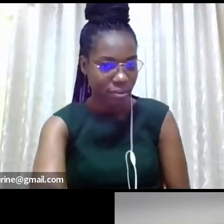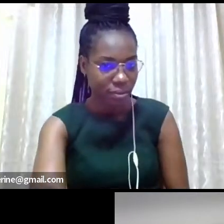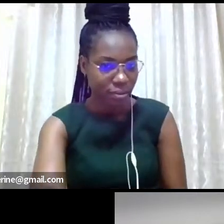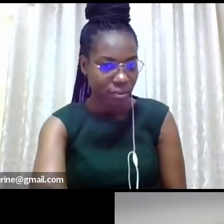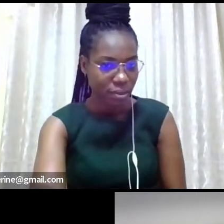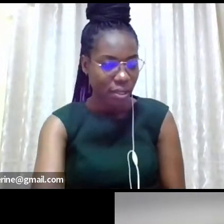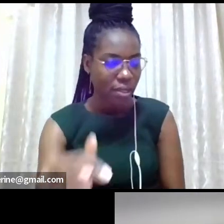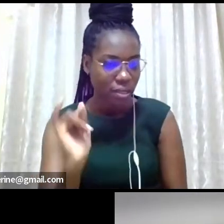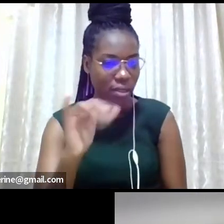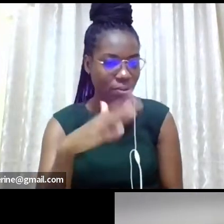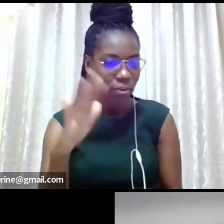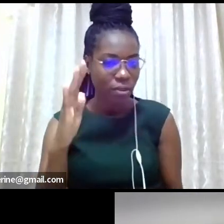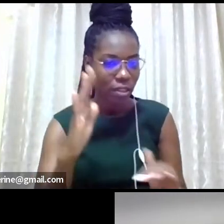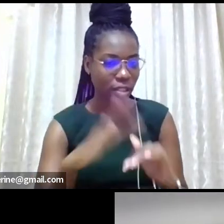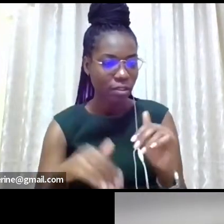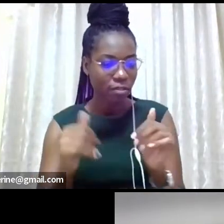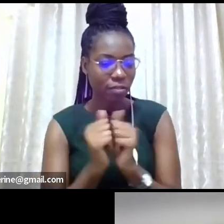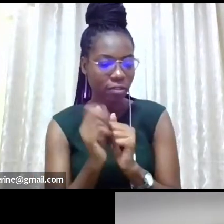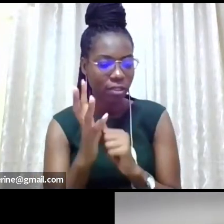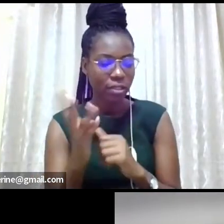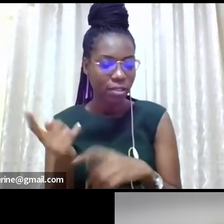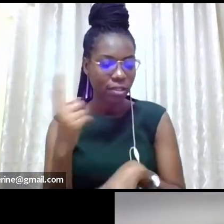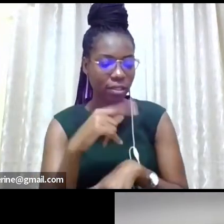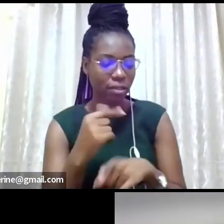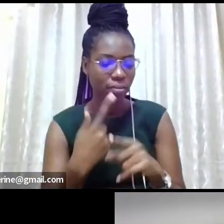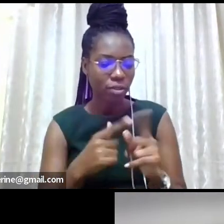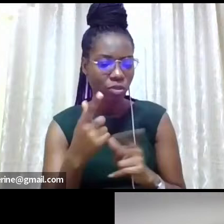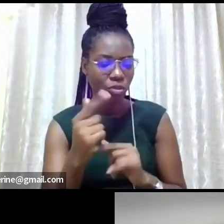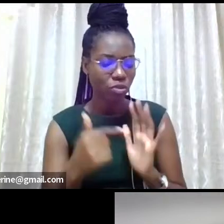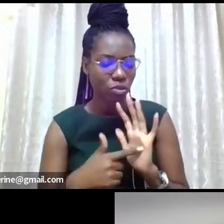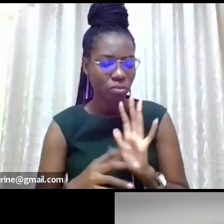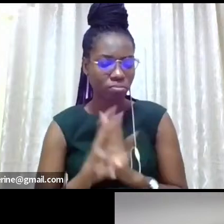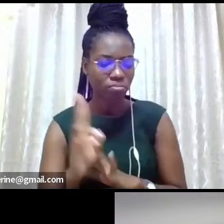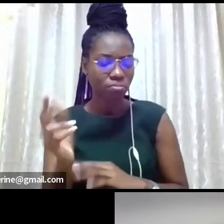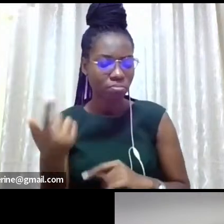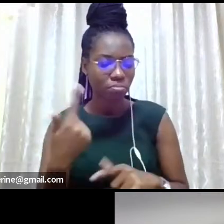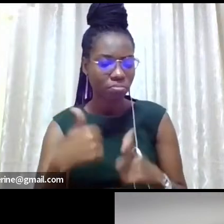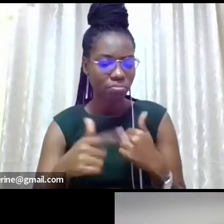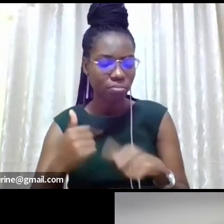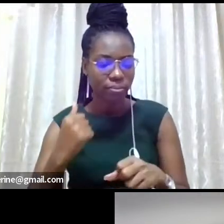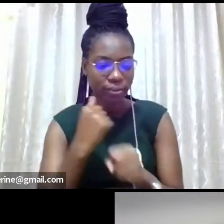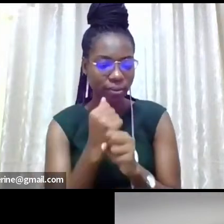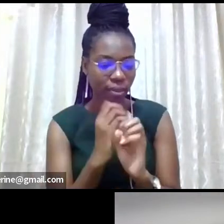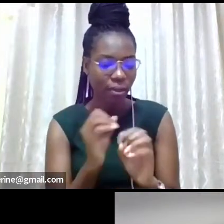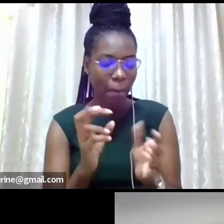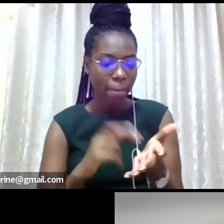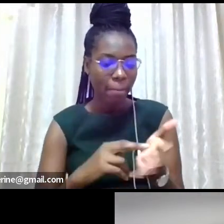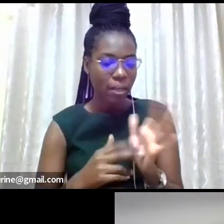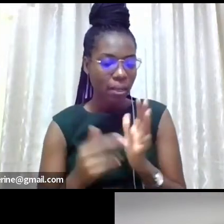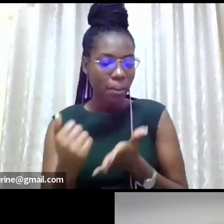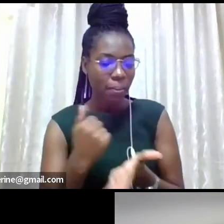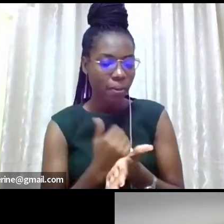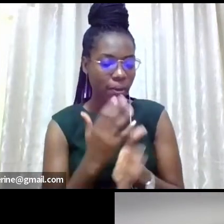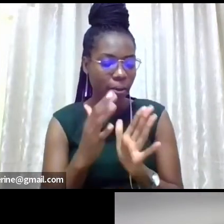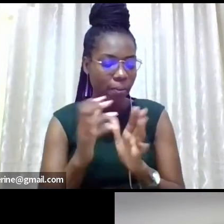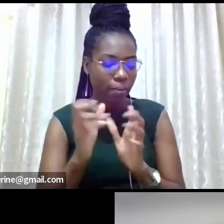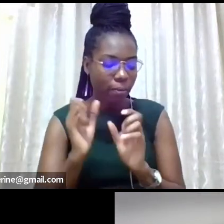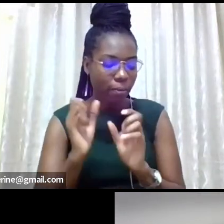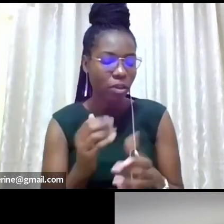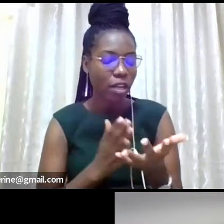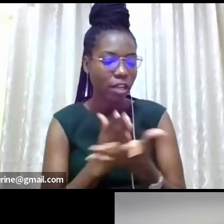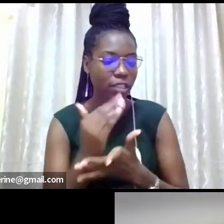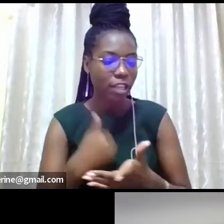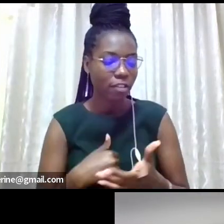14 days and you do not show up to work, then your employer has the right to be able to dismiss you